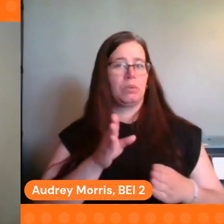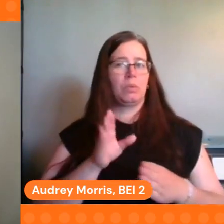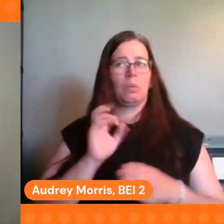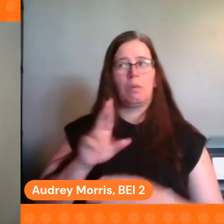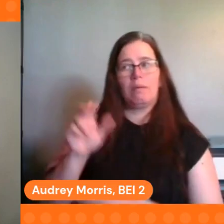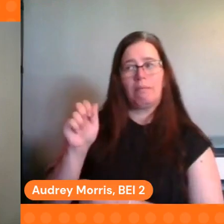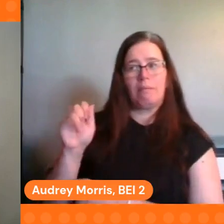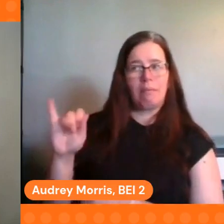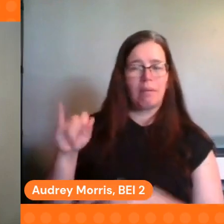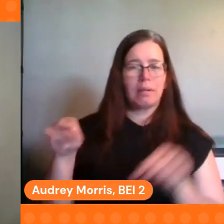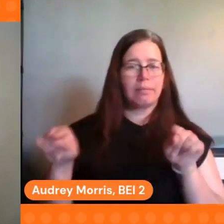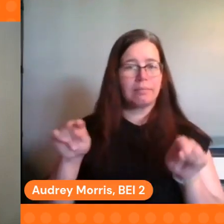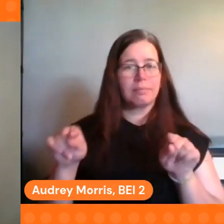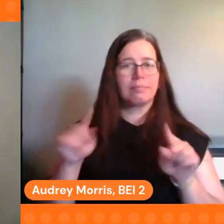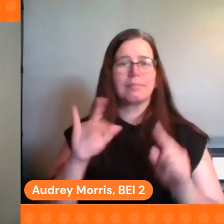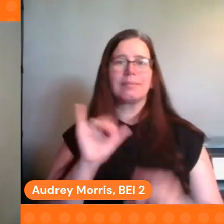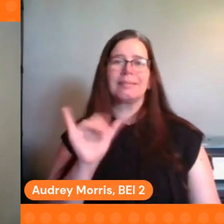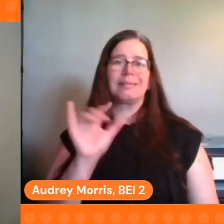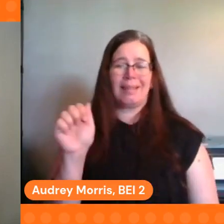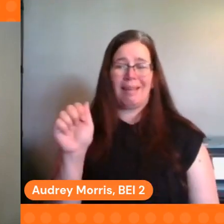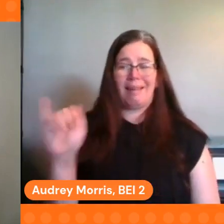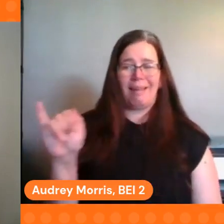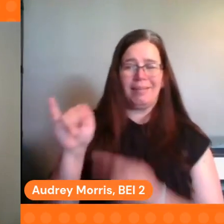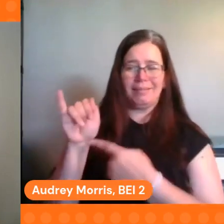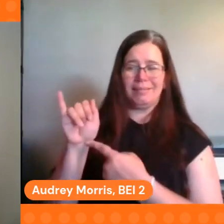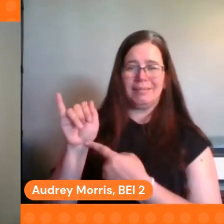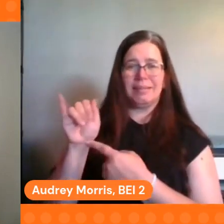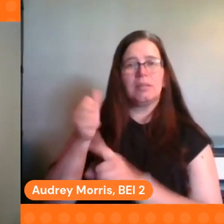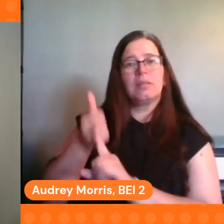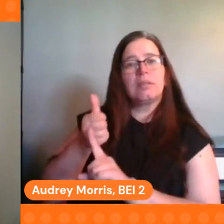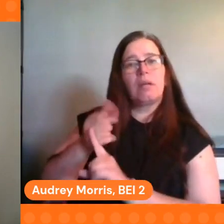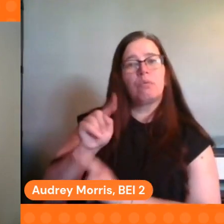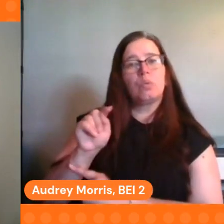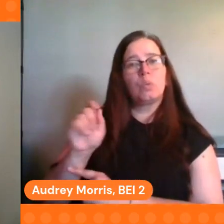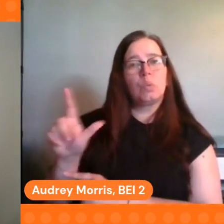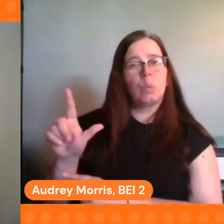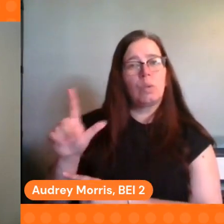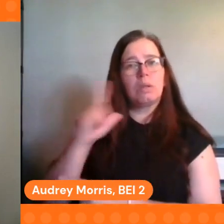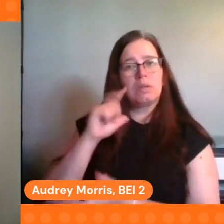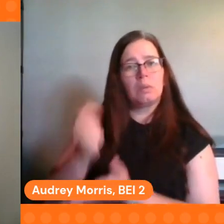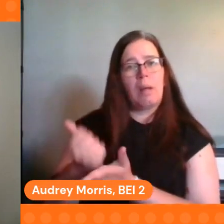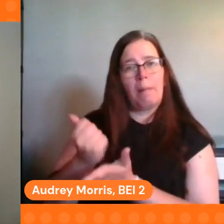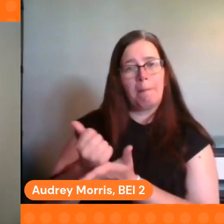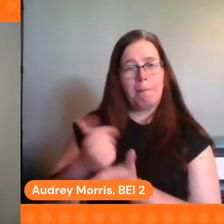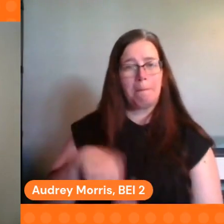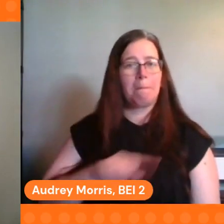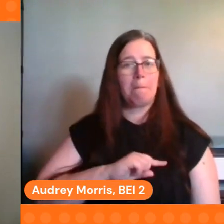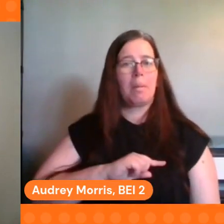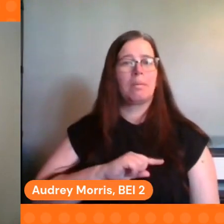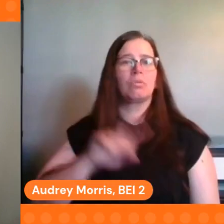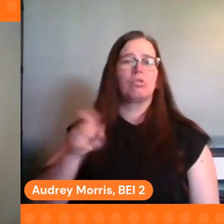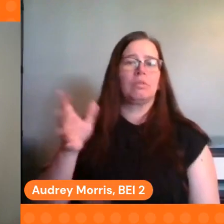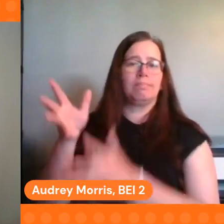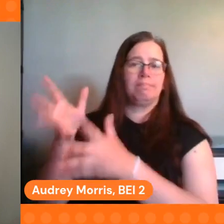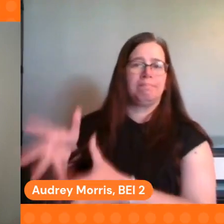as we just said, that AI is a tool to just help us do things. So it should just remain that,